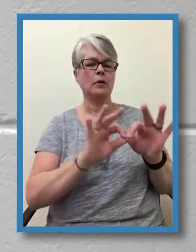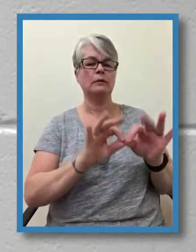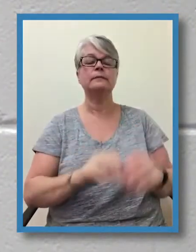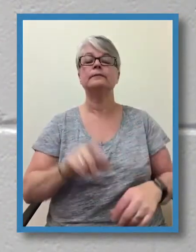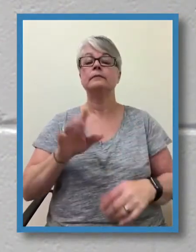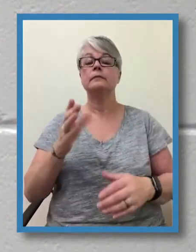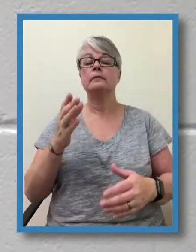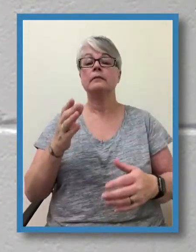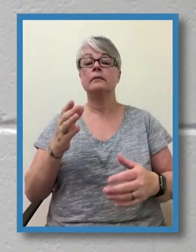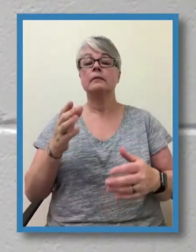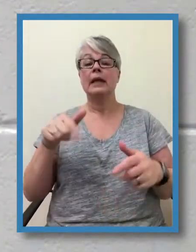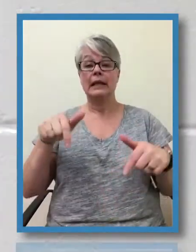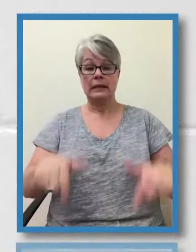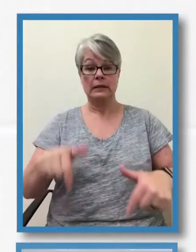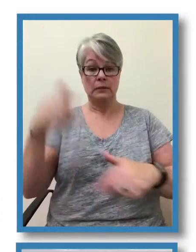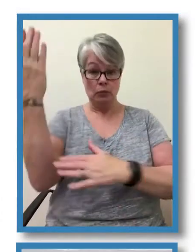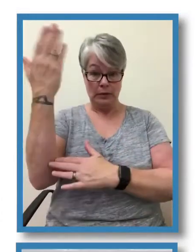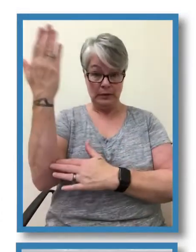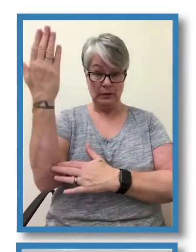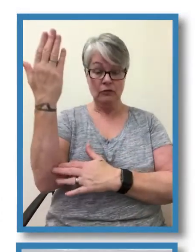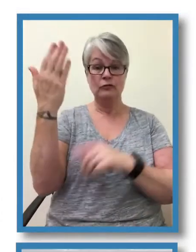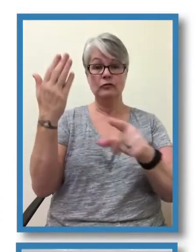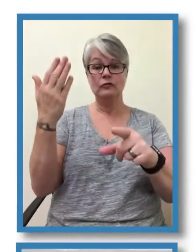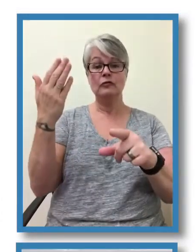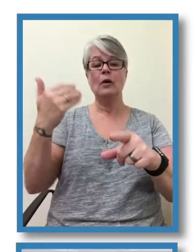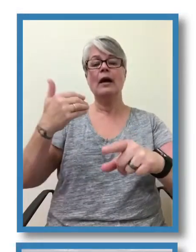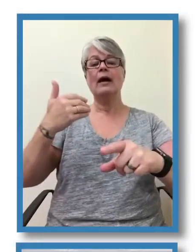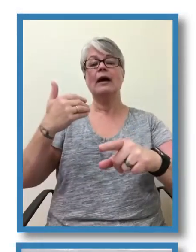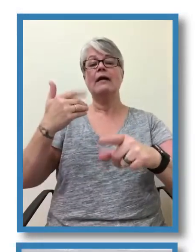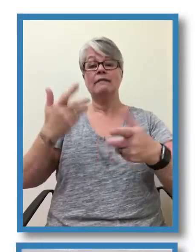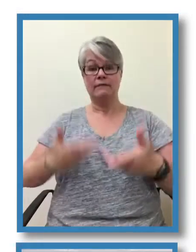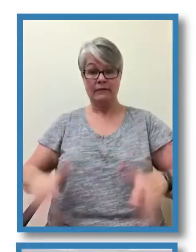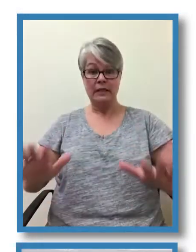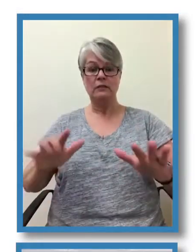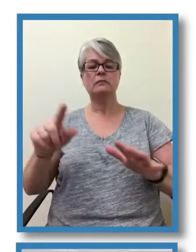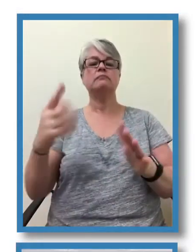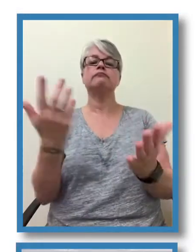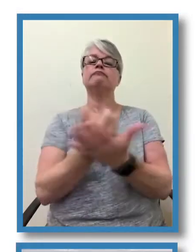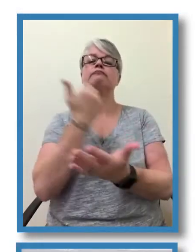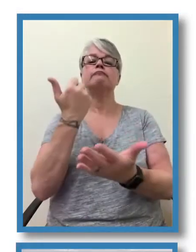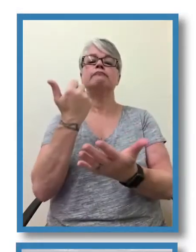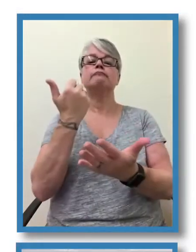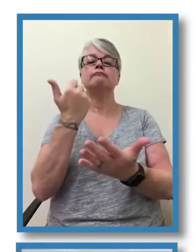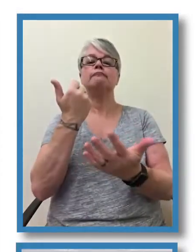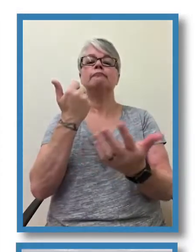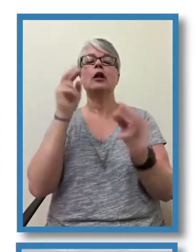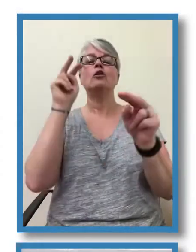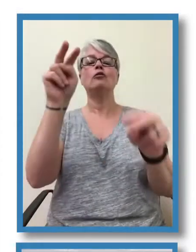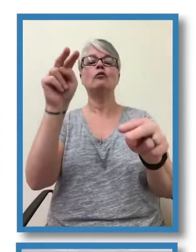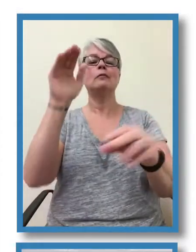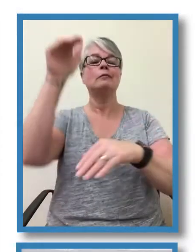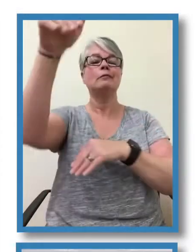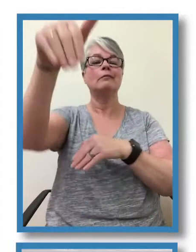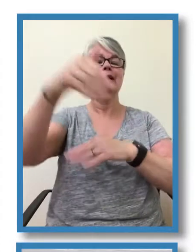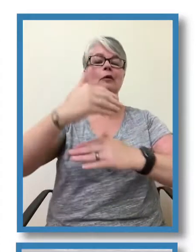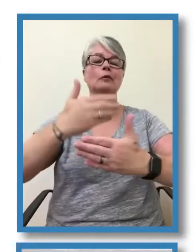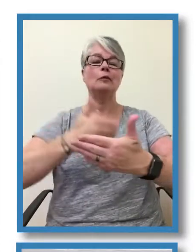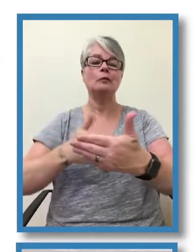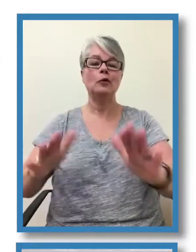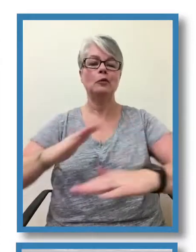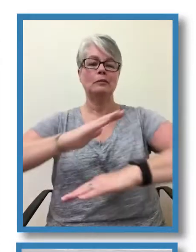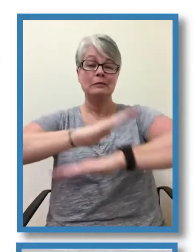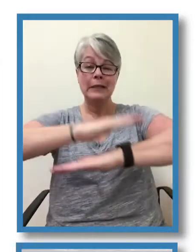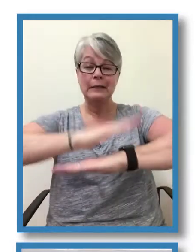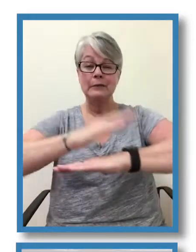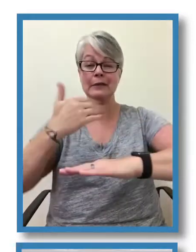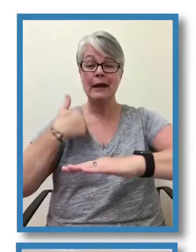resources are available. It's important also to recognize that It's more common in old age, so we'll talk a